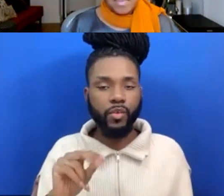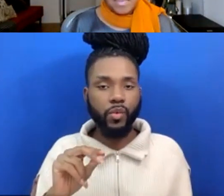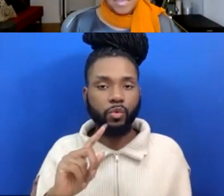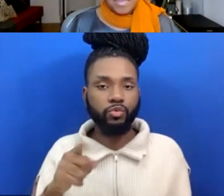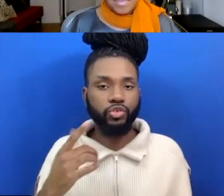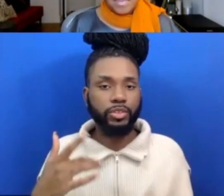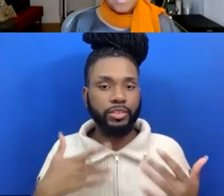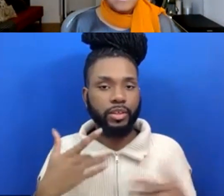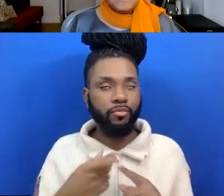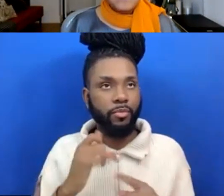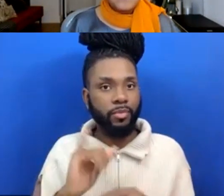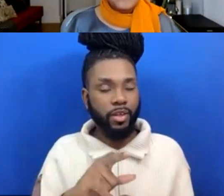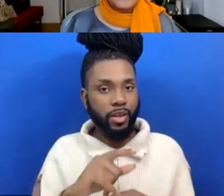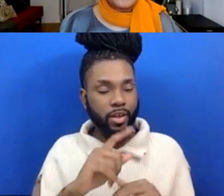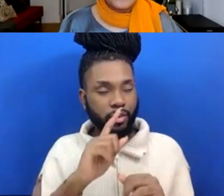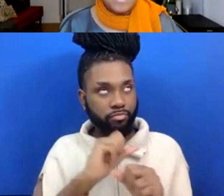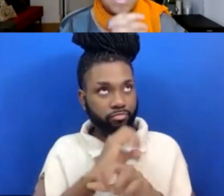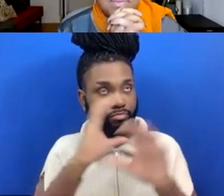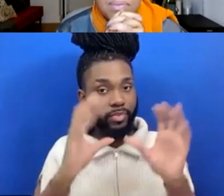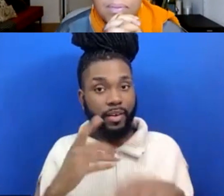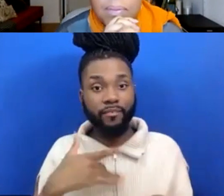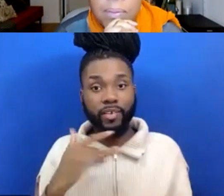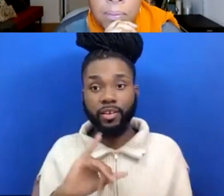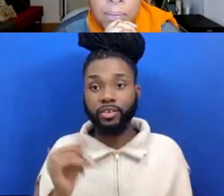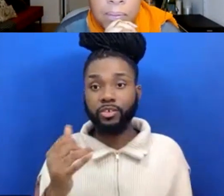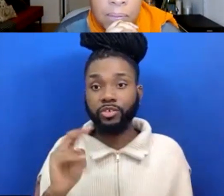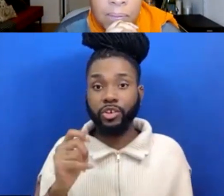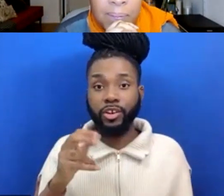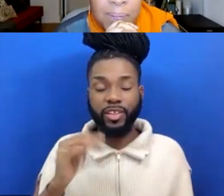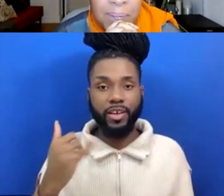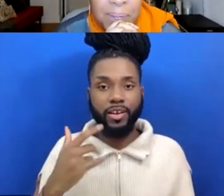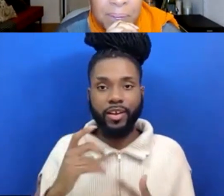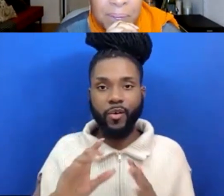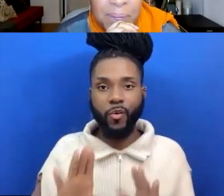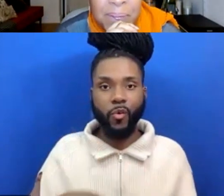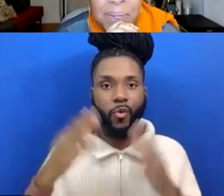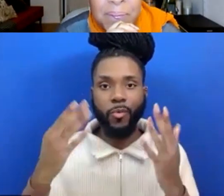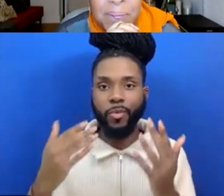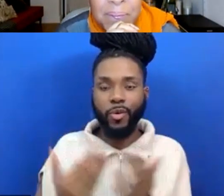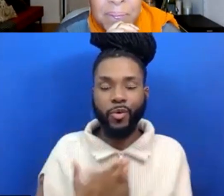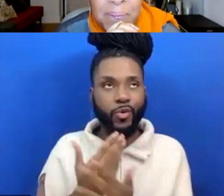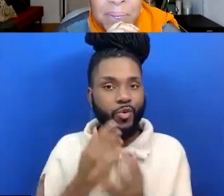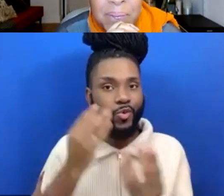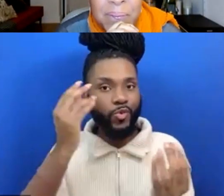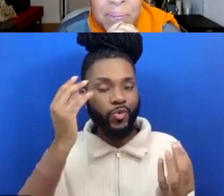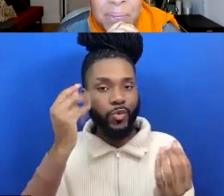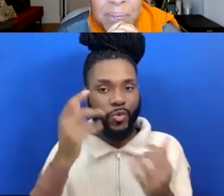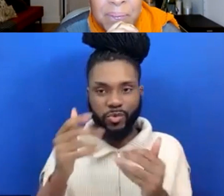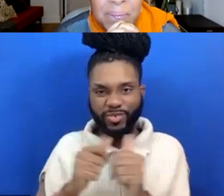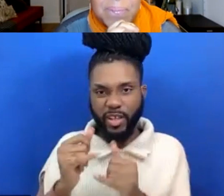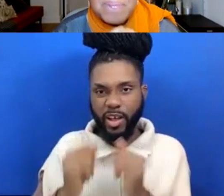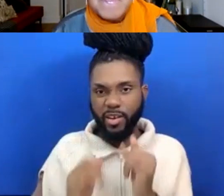that formulation, because in the way I feel like Jonathan has covered and opened up a whole can of worms at the end of this conversation.